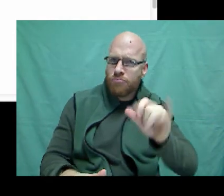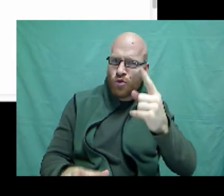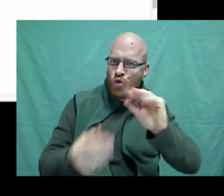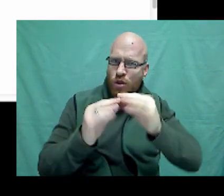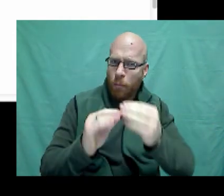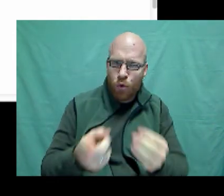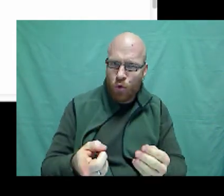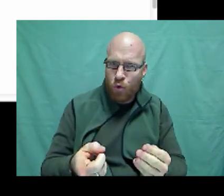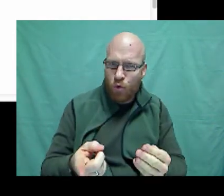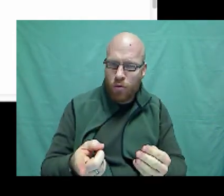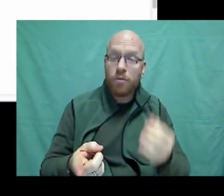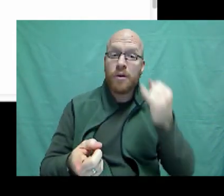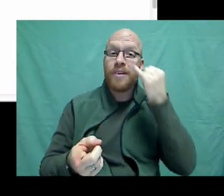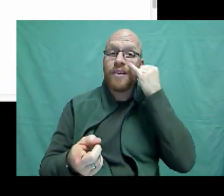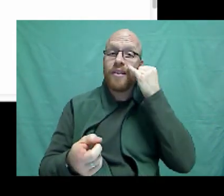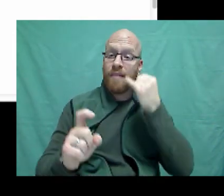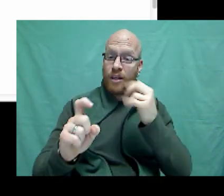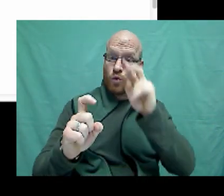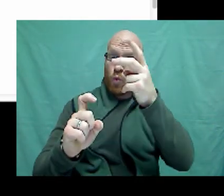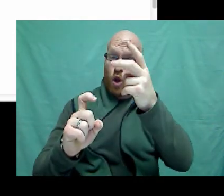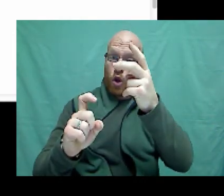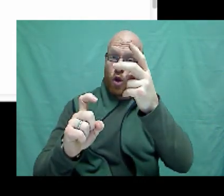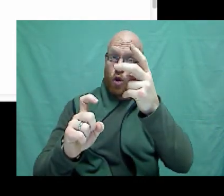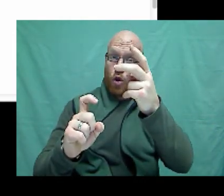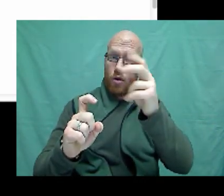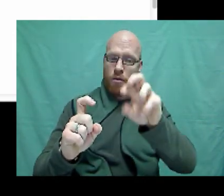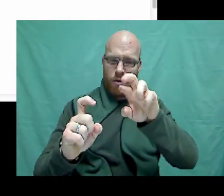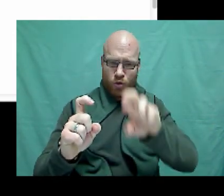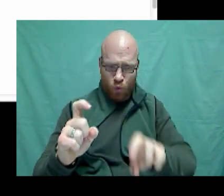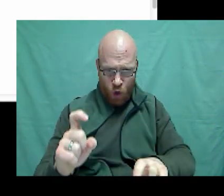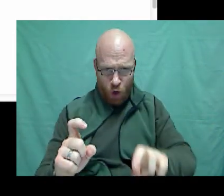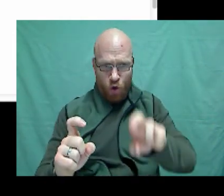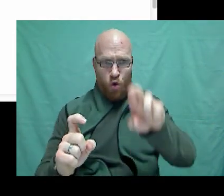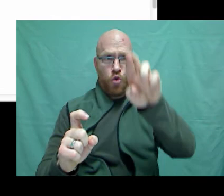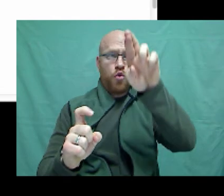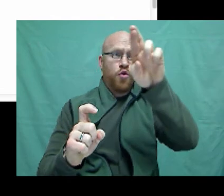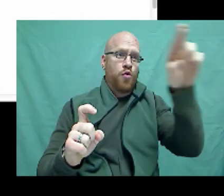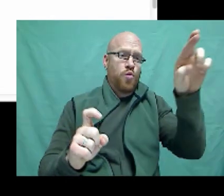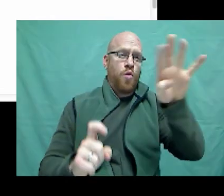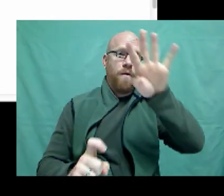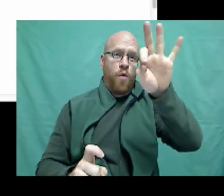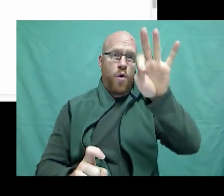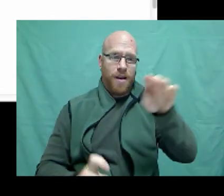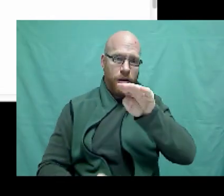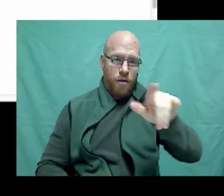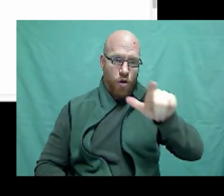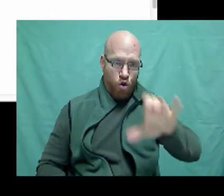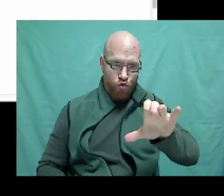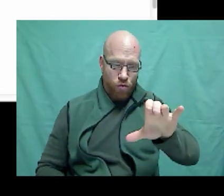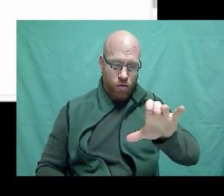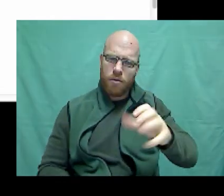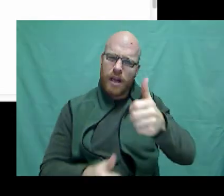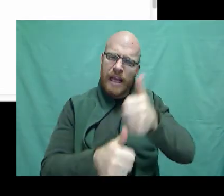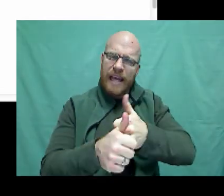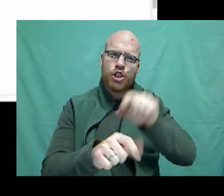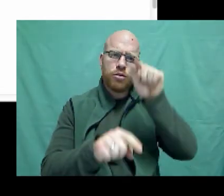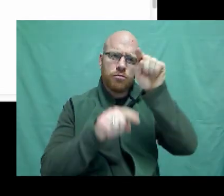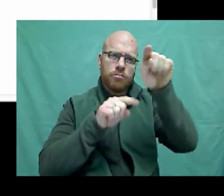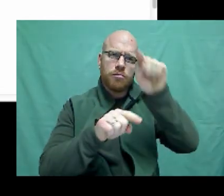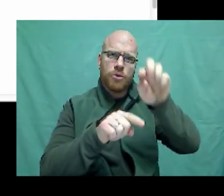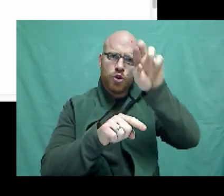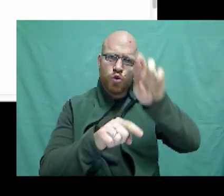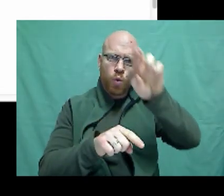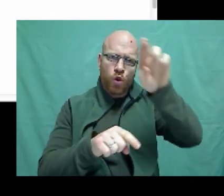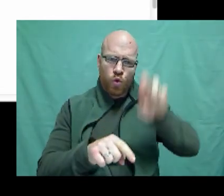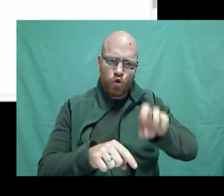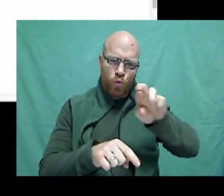Calm down. It's just a number. If you take a square root of 49 over 100, you can break it up to the square